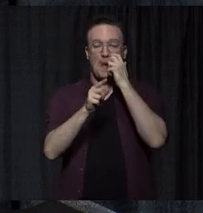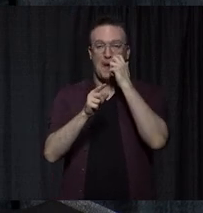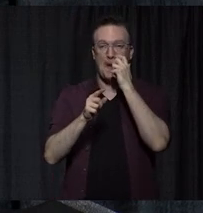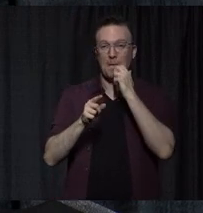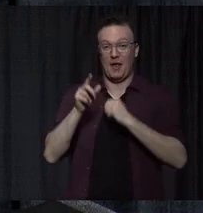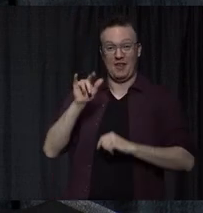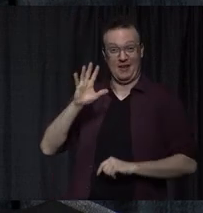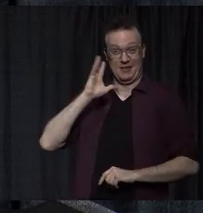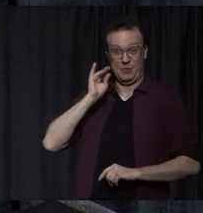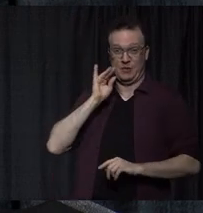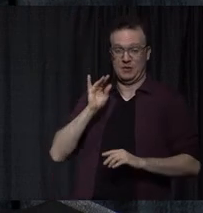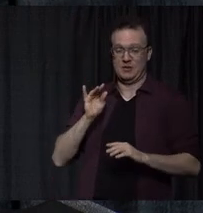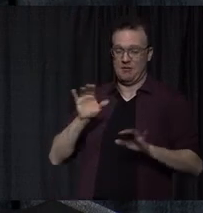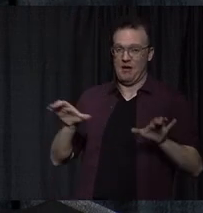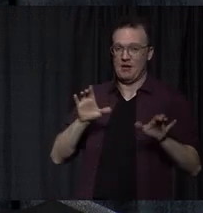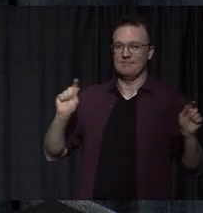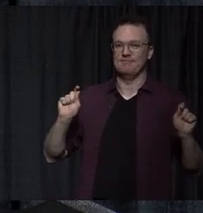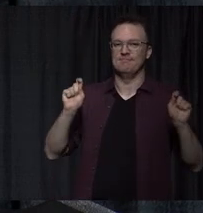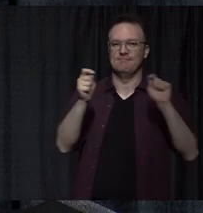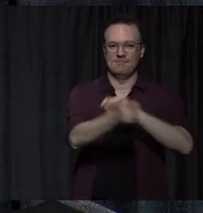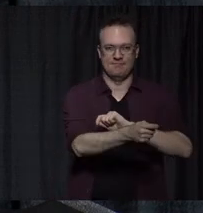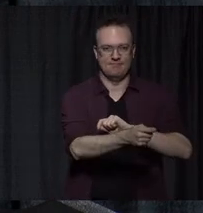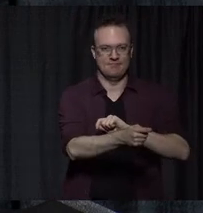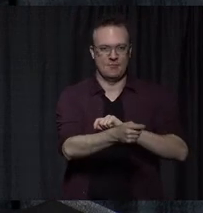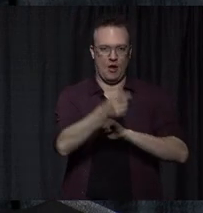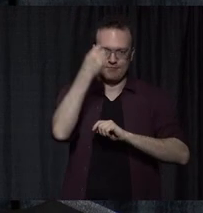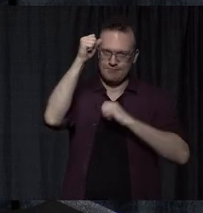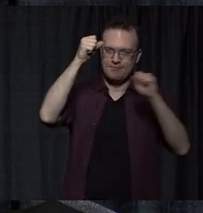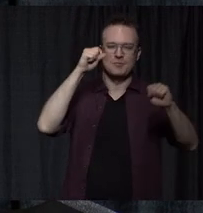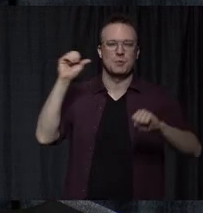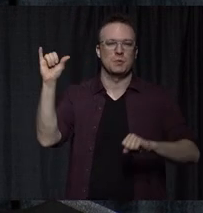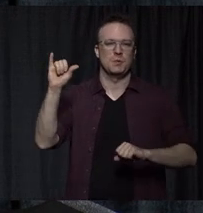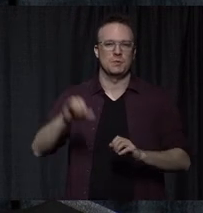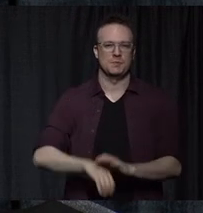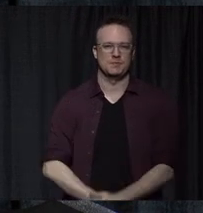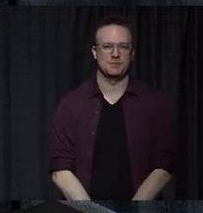It's a transformative act, if not a revolutionary one.